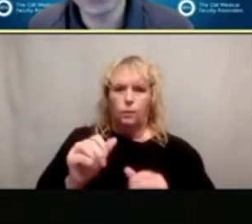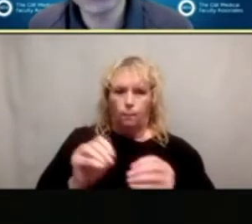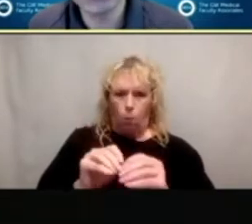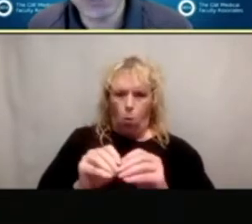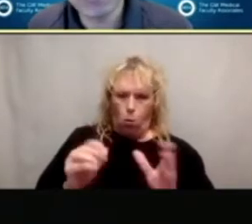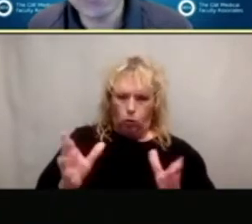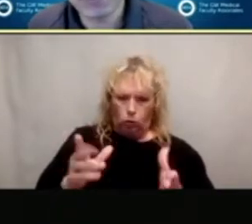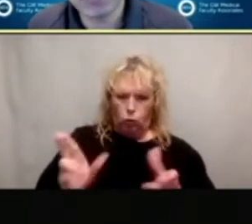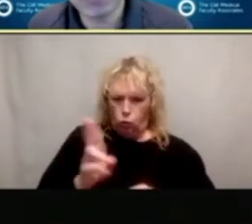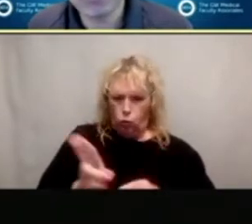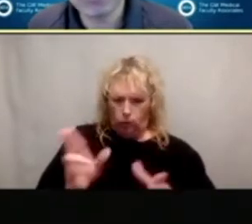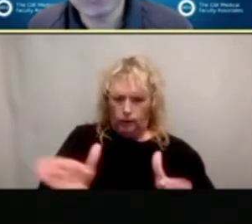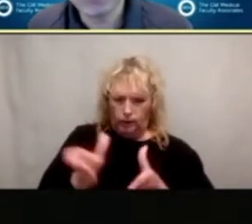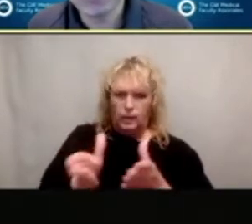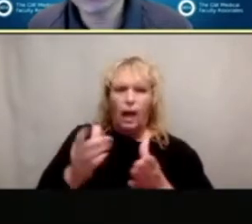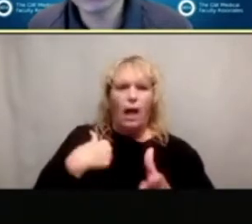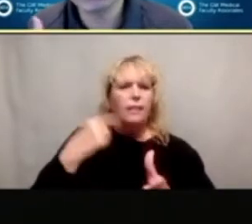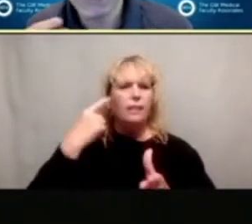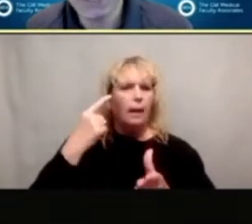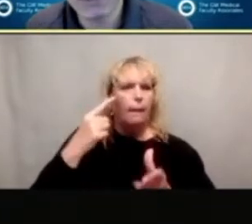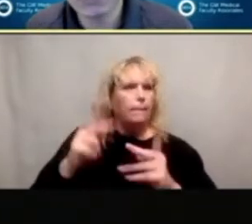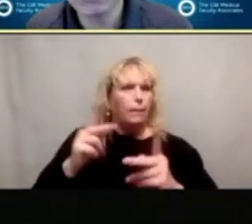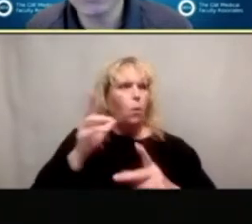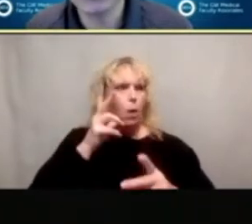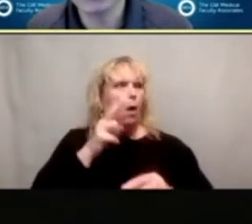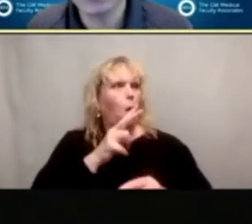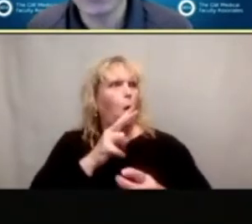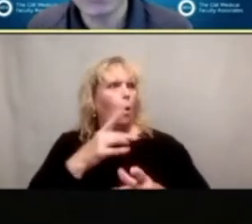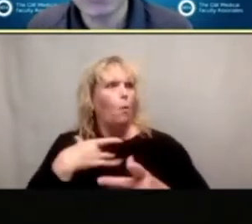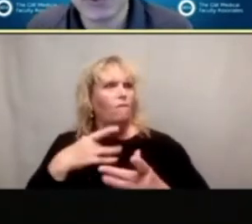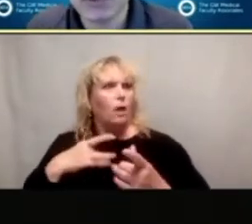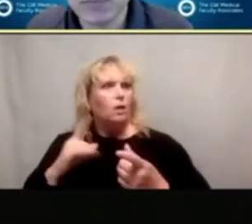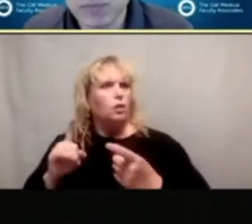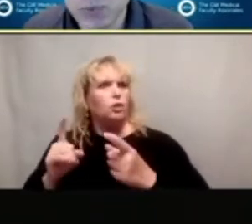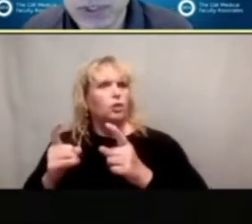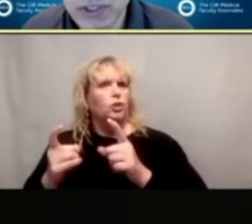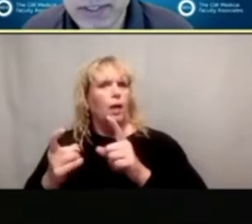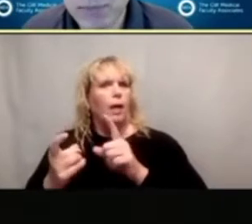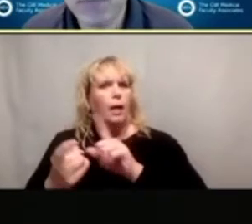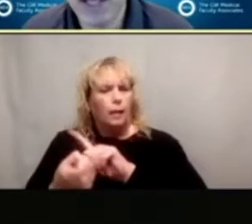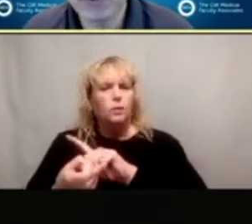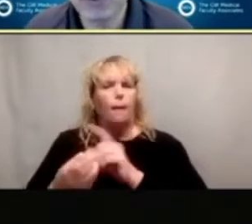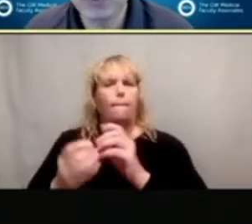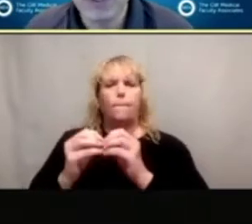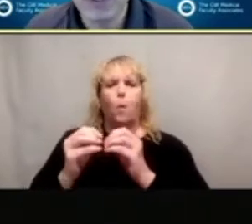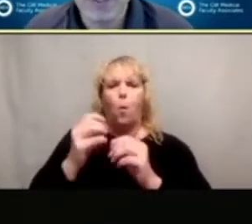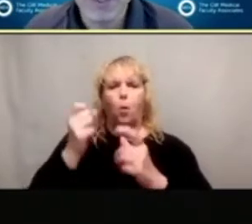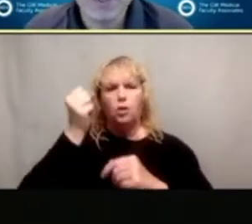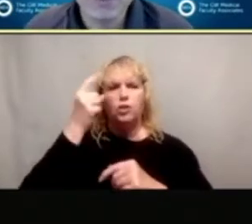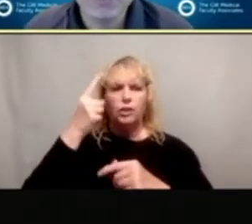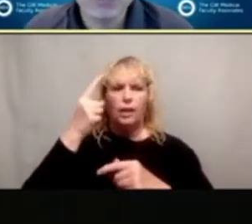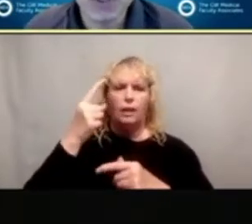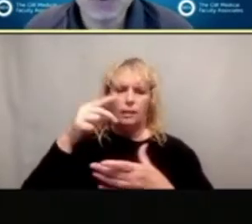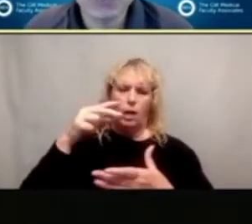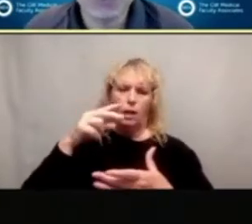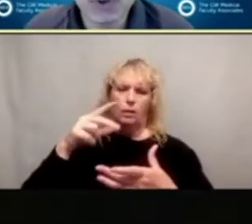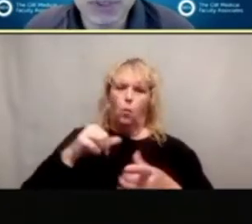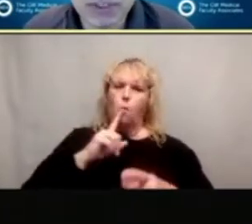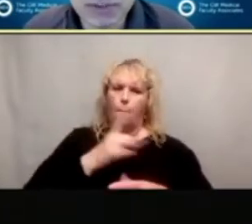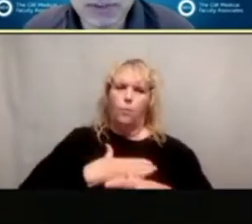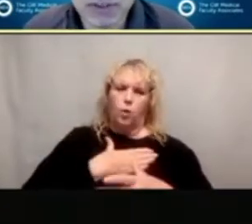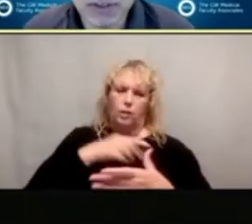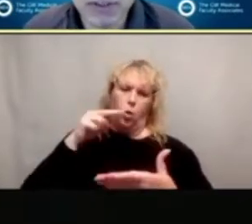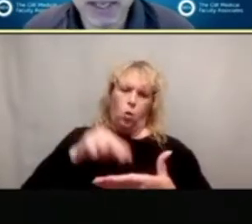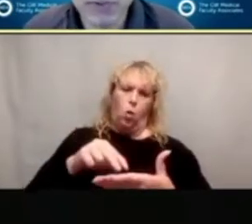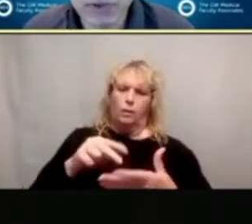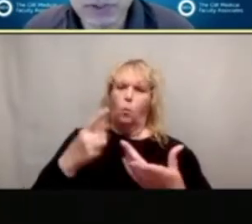because over time, I think people will change and they will start to realize some of the value. And where the return